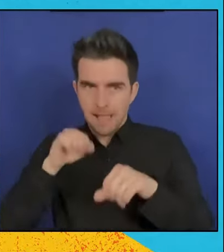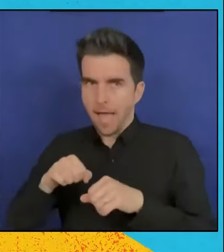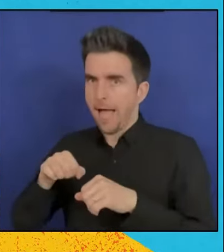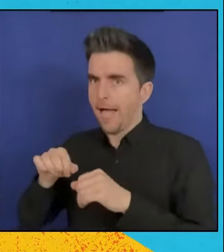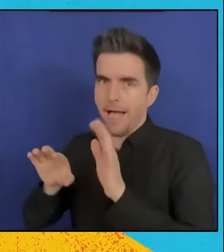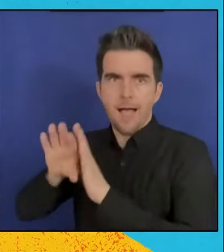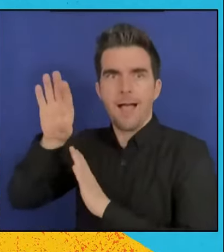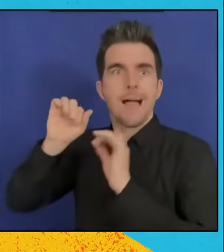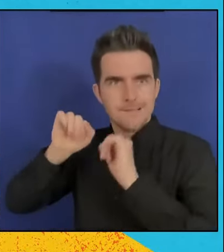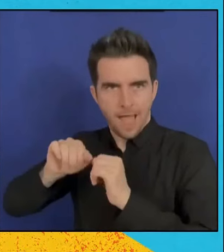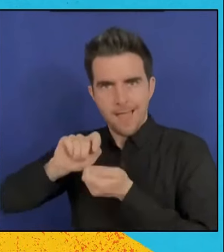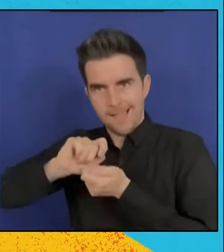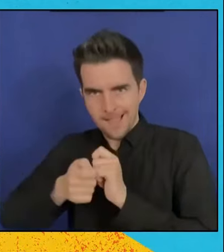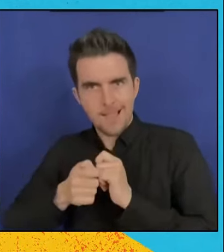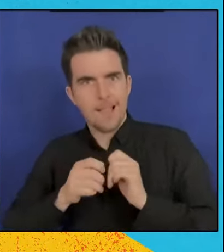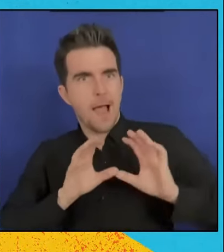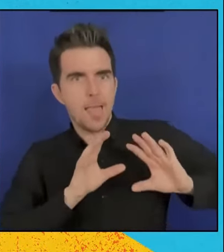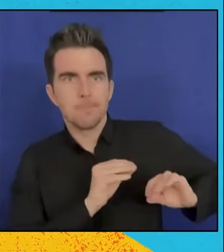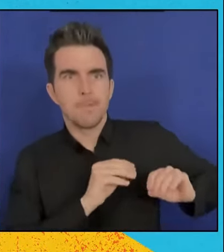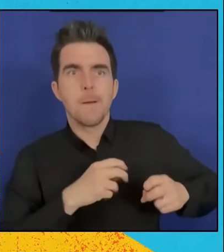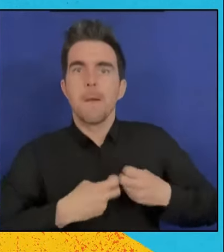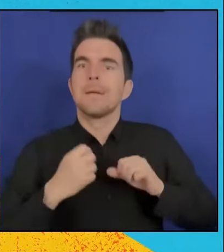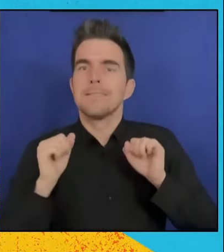green premium. We have like a satellite